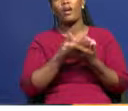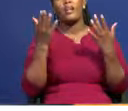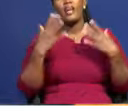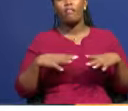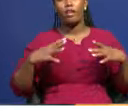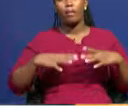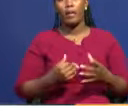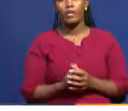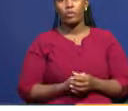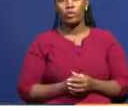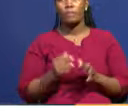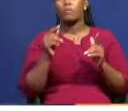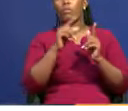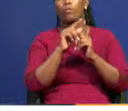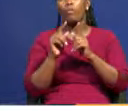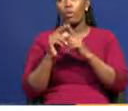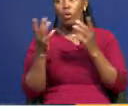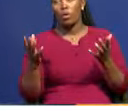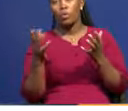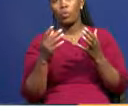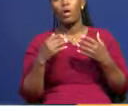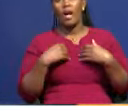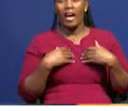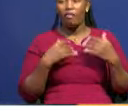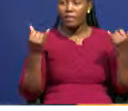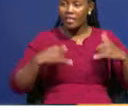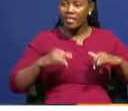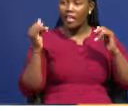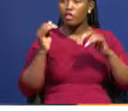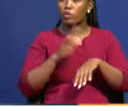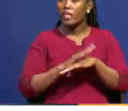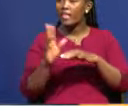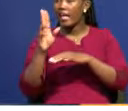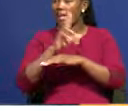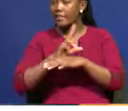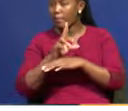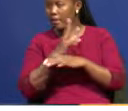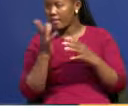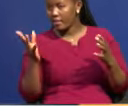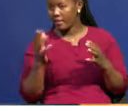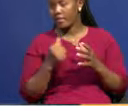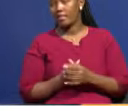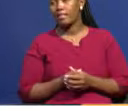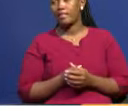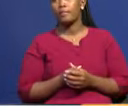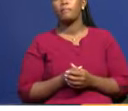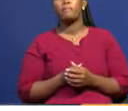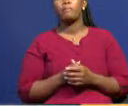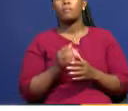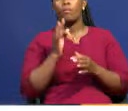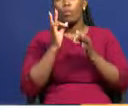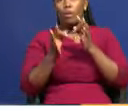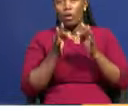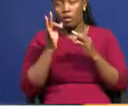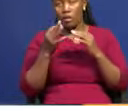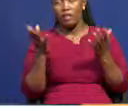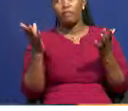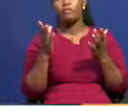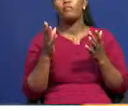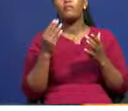and you are raising the expenses. Mm-hmm. And then I think we are doing, if the